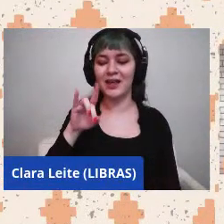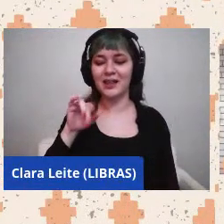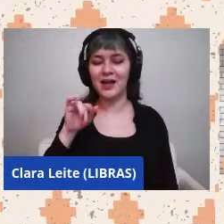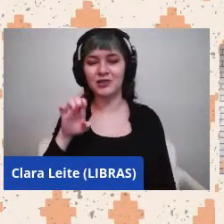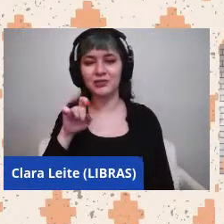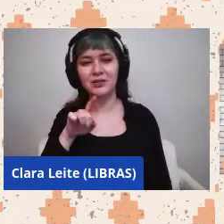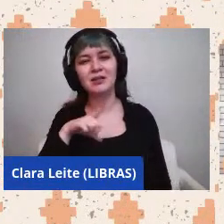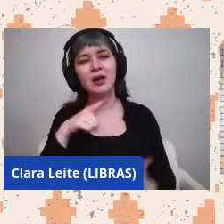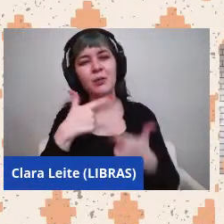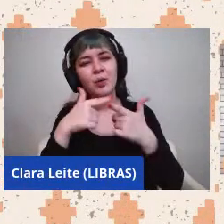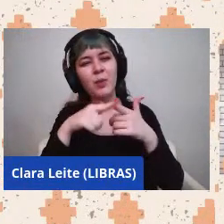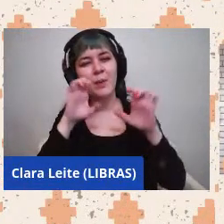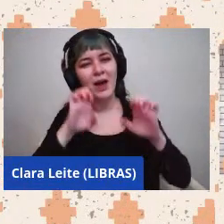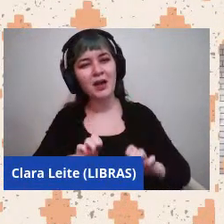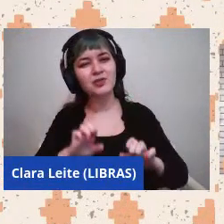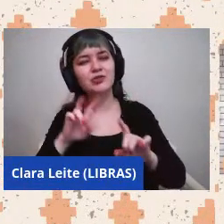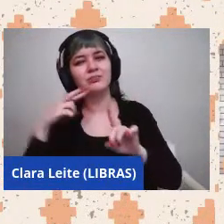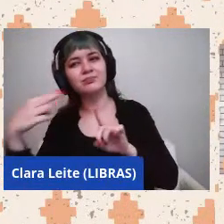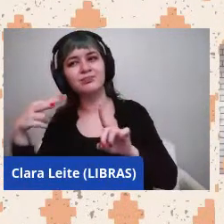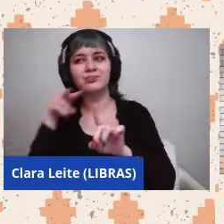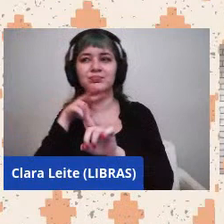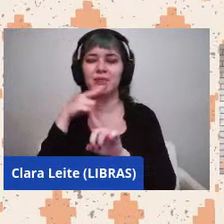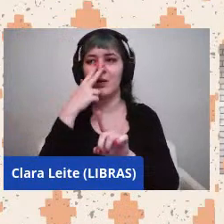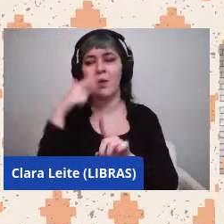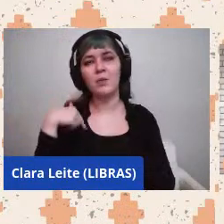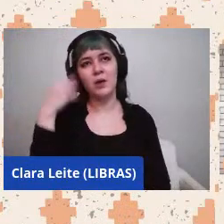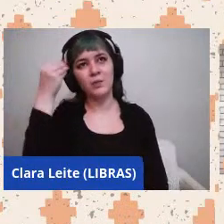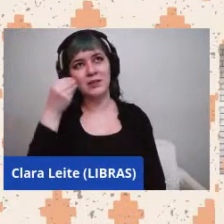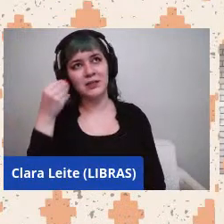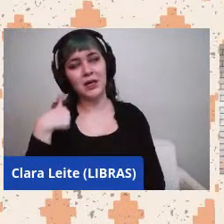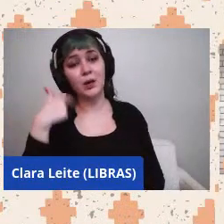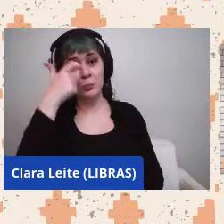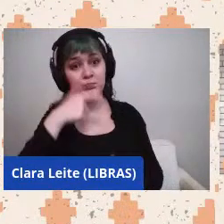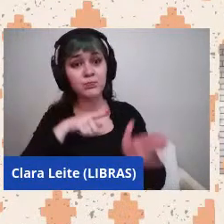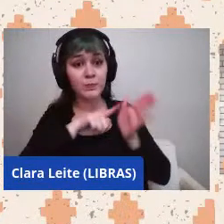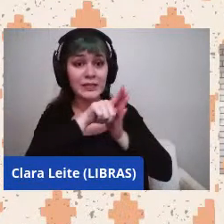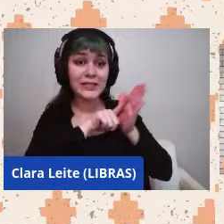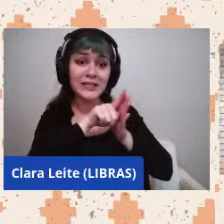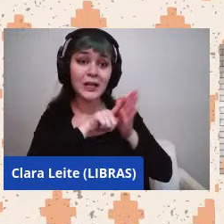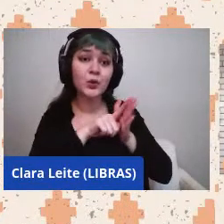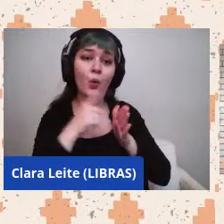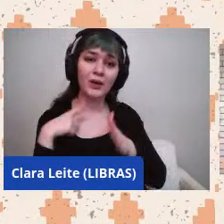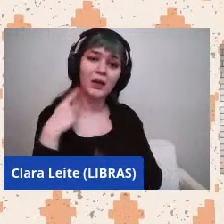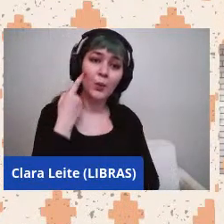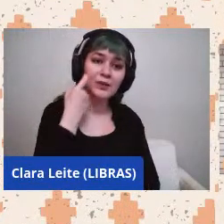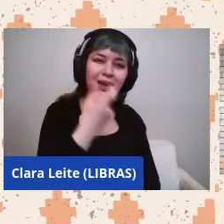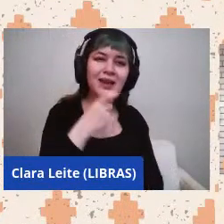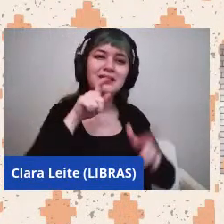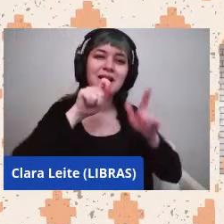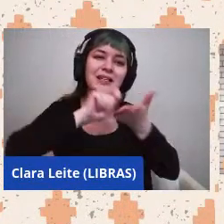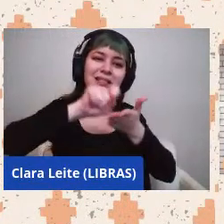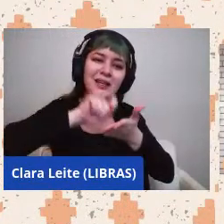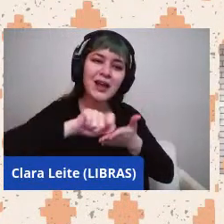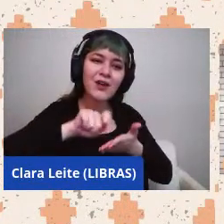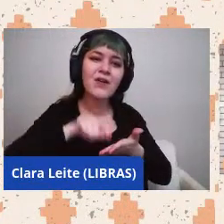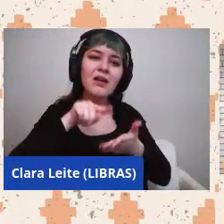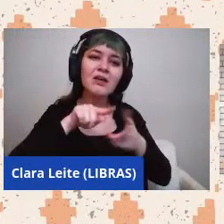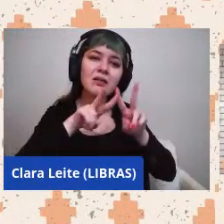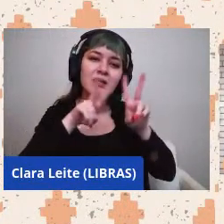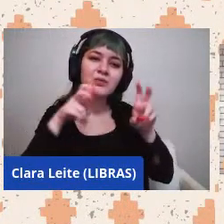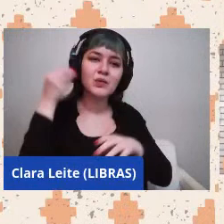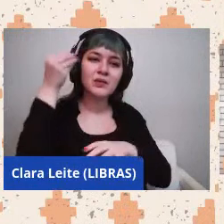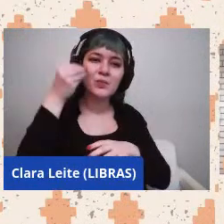issues, I suppose, from both sides, from my own experience as a researcher and somebody interested in writing about researchers' experiences